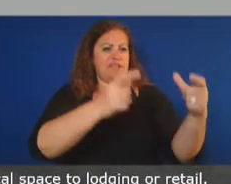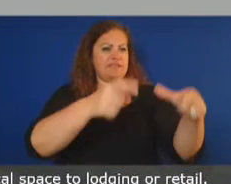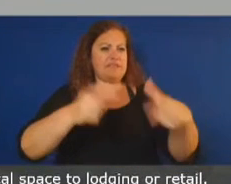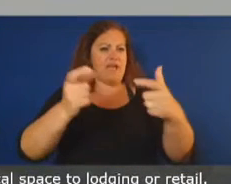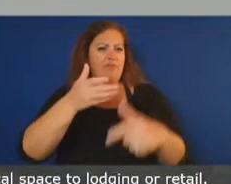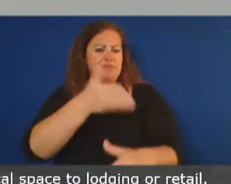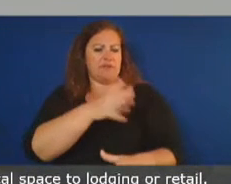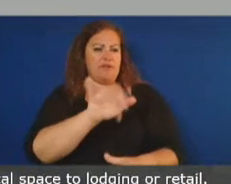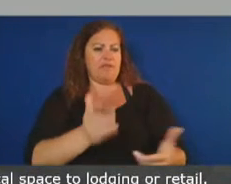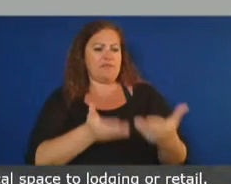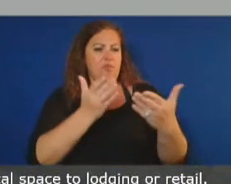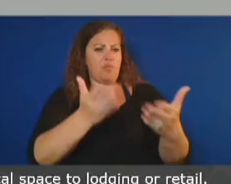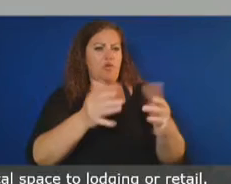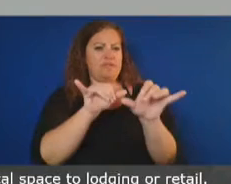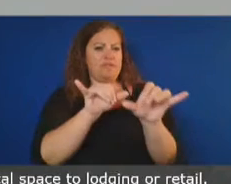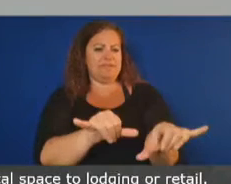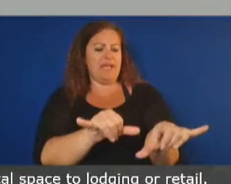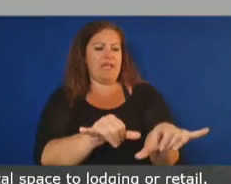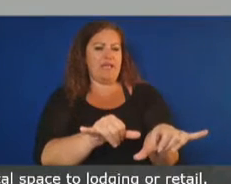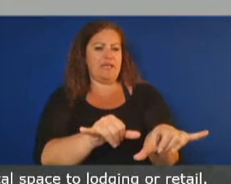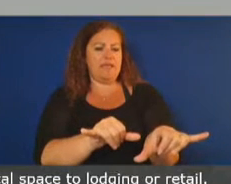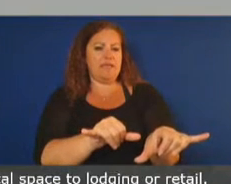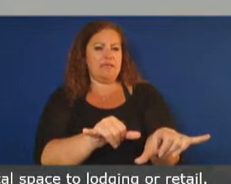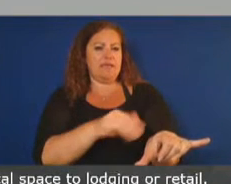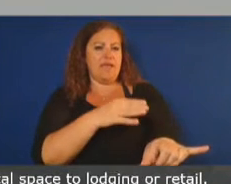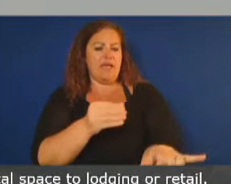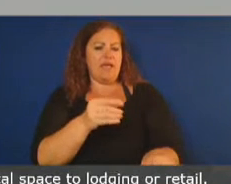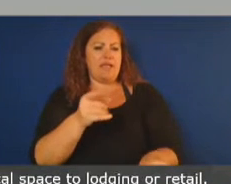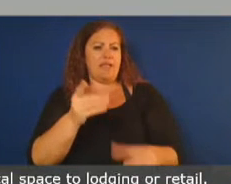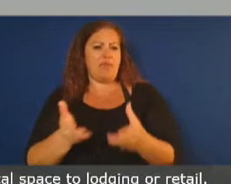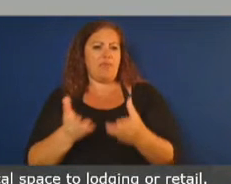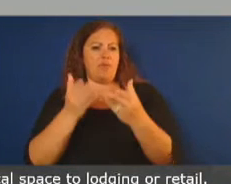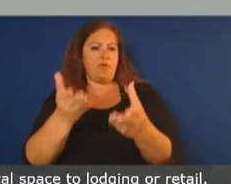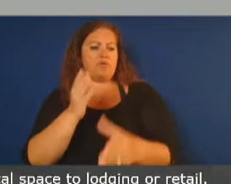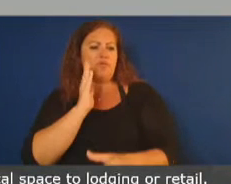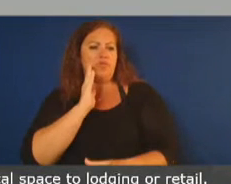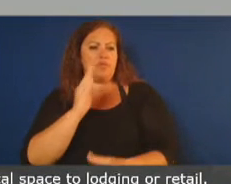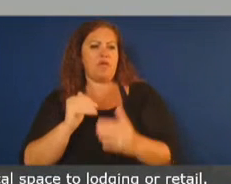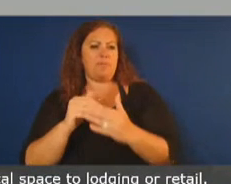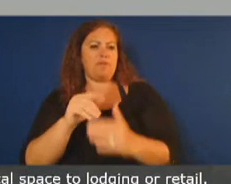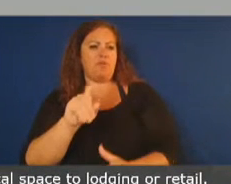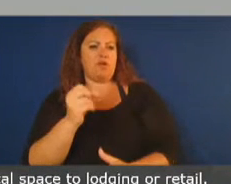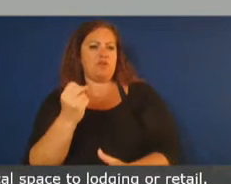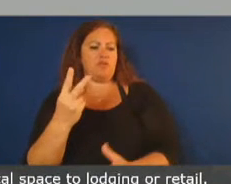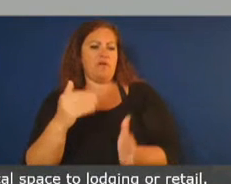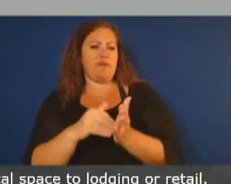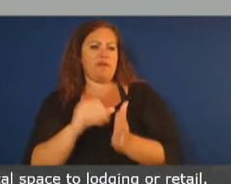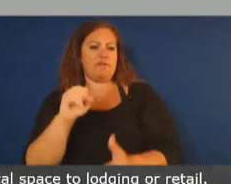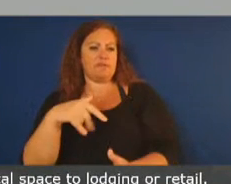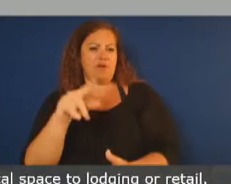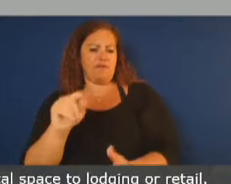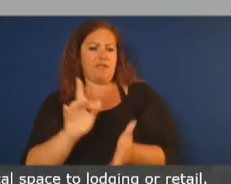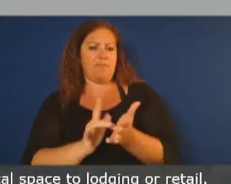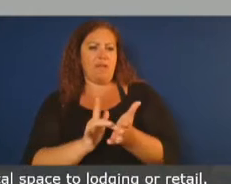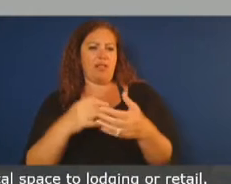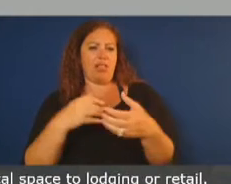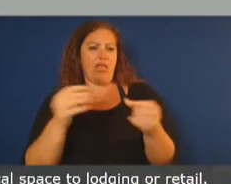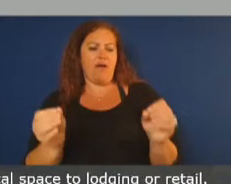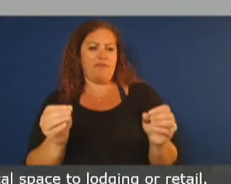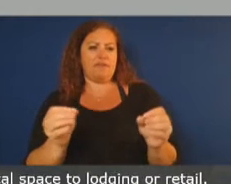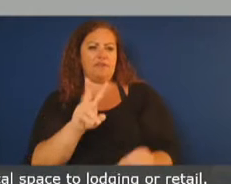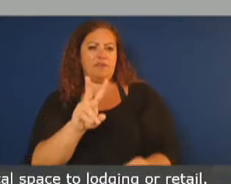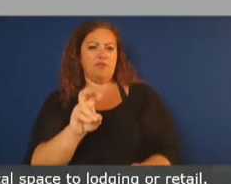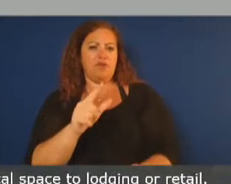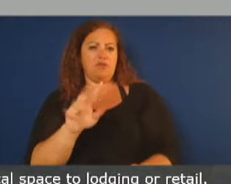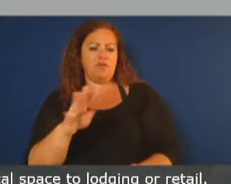to to remain as is uh then the proposal would be for up to 112,000 Ft of medical office or 224 hotel